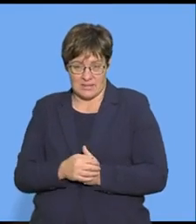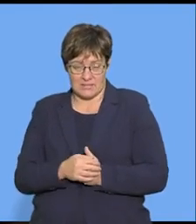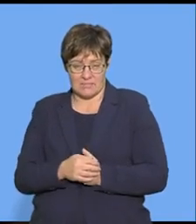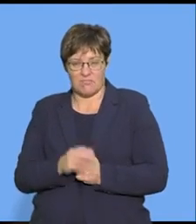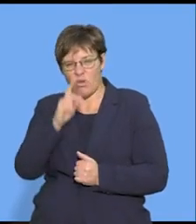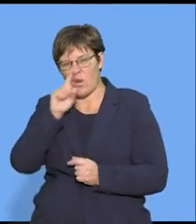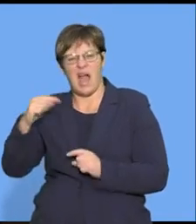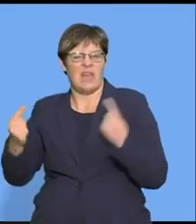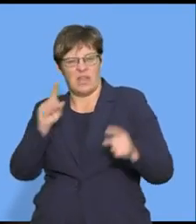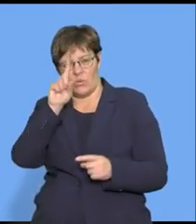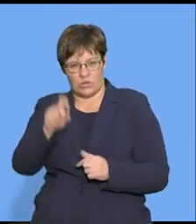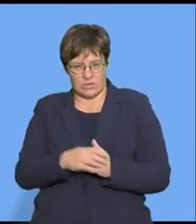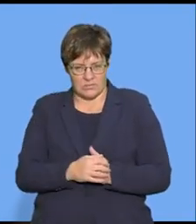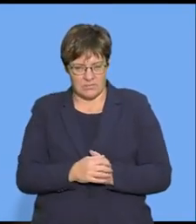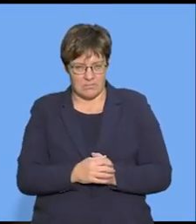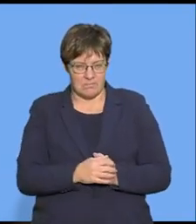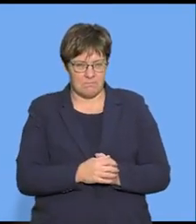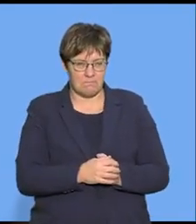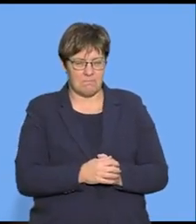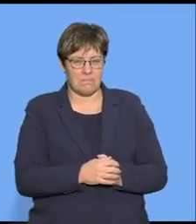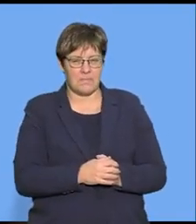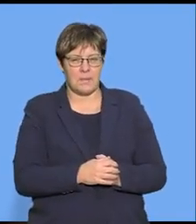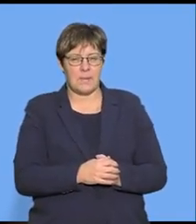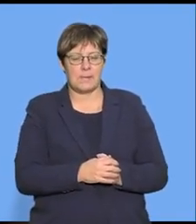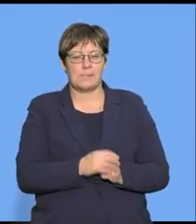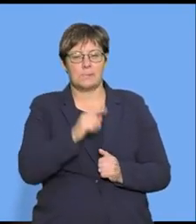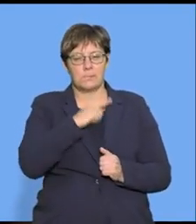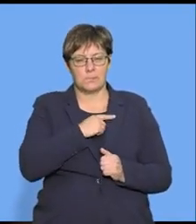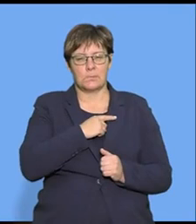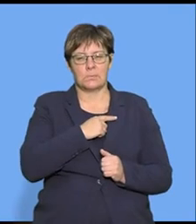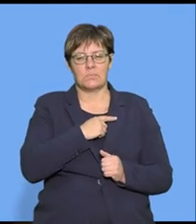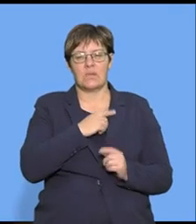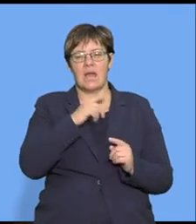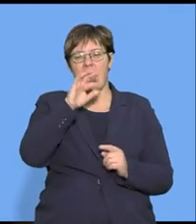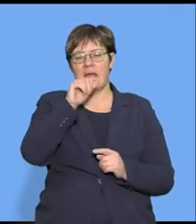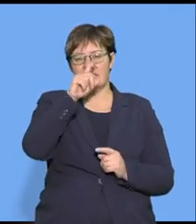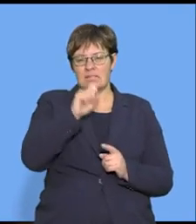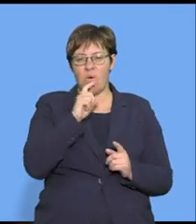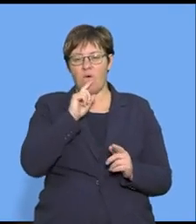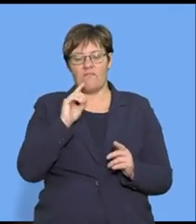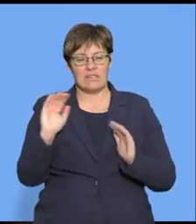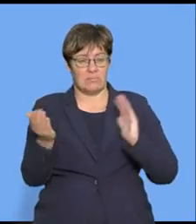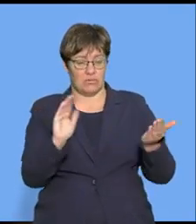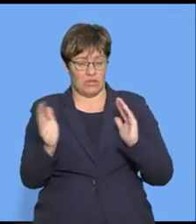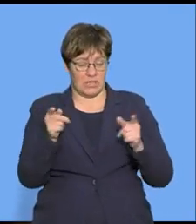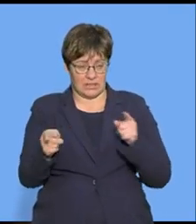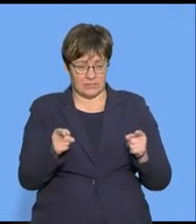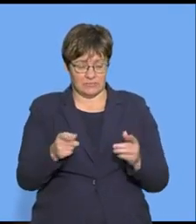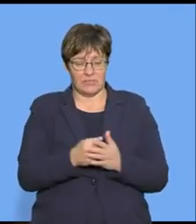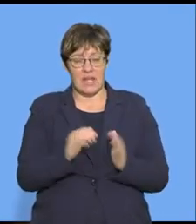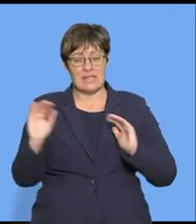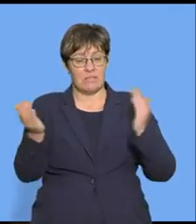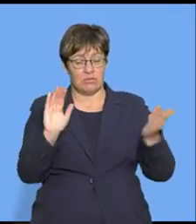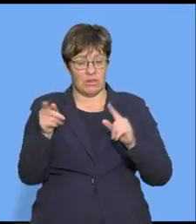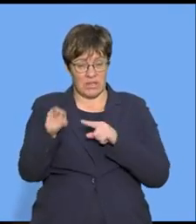we quickly have here. We need the axis of symmetry of this, right? So remember, the axis of symmetry of the graph